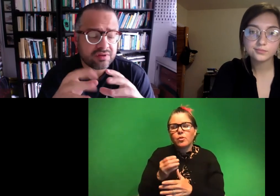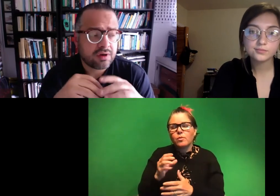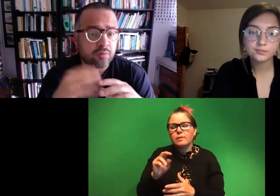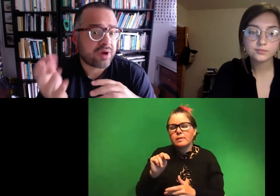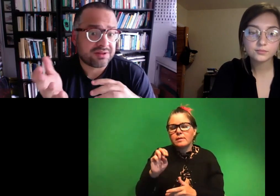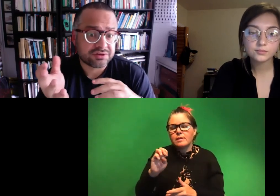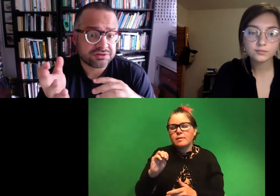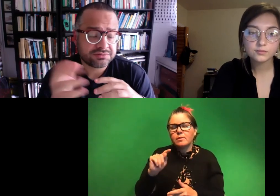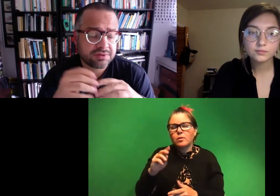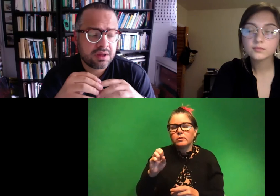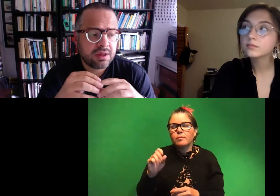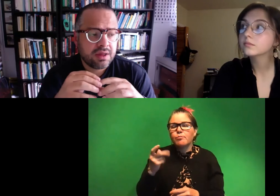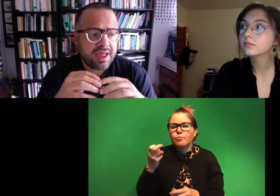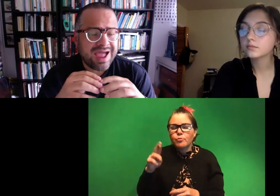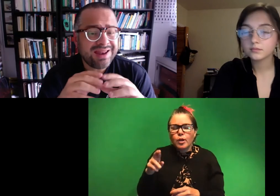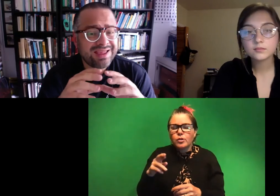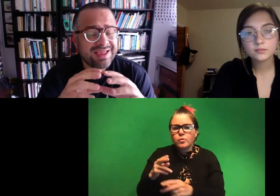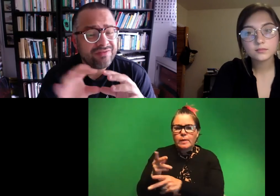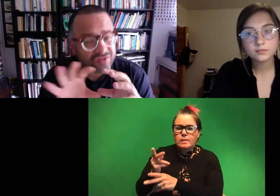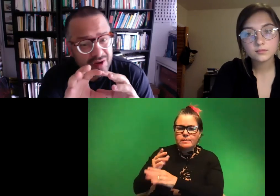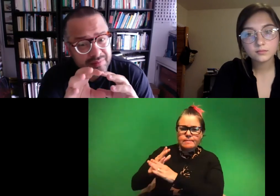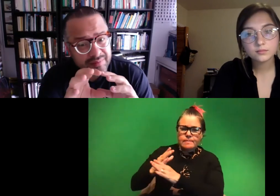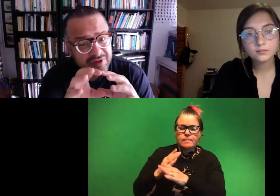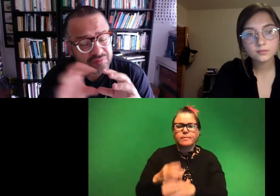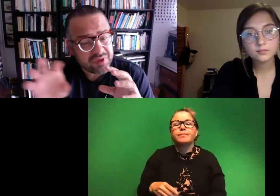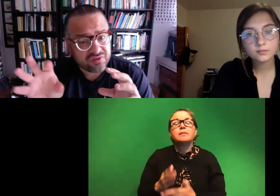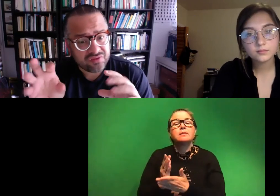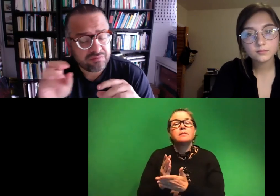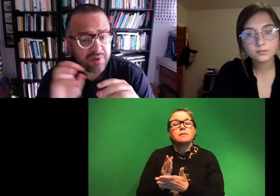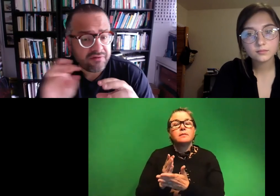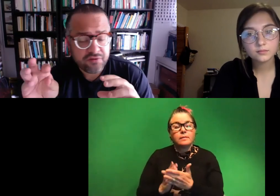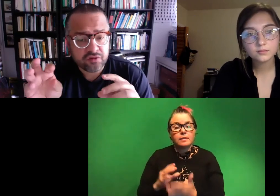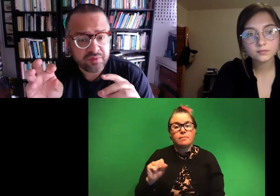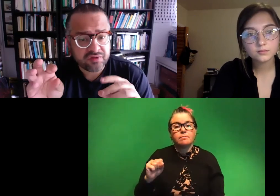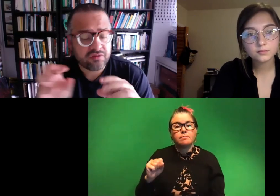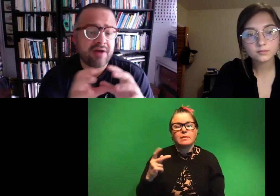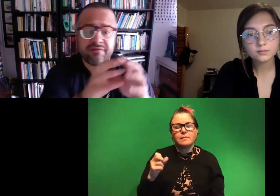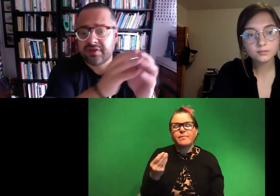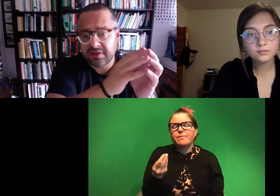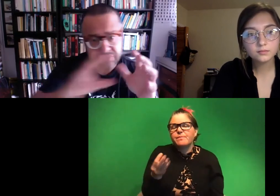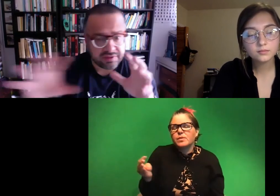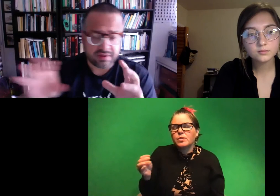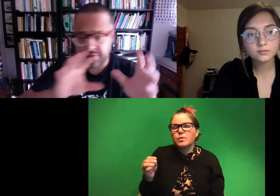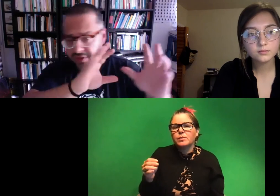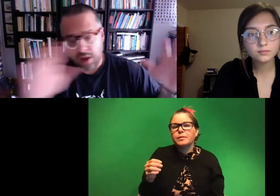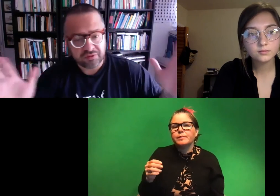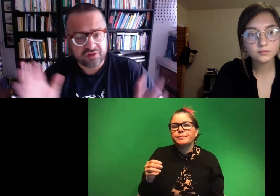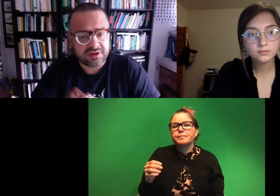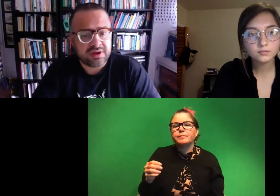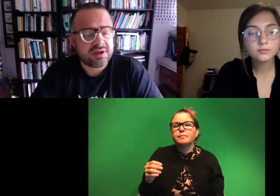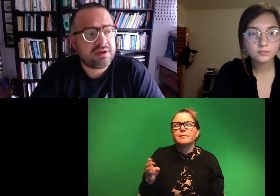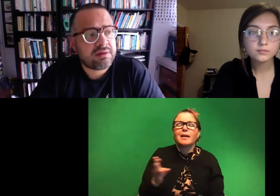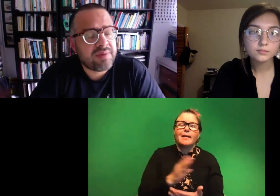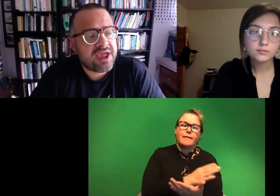things or predators. And in some species, very few species, you have the